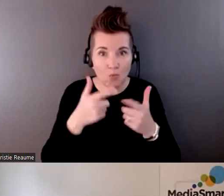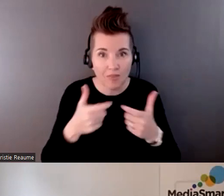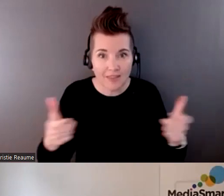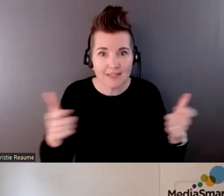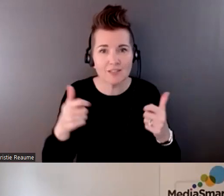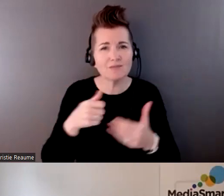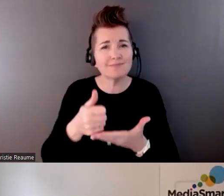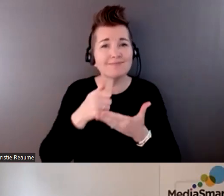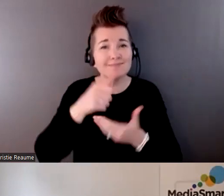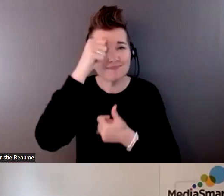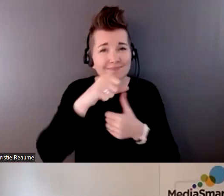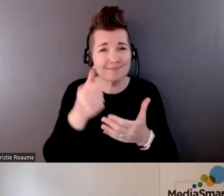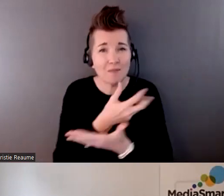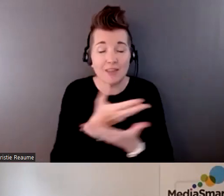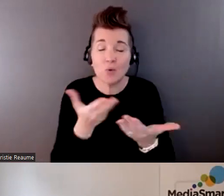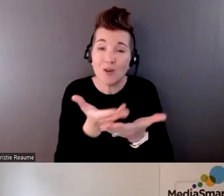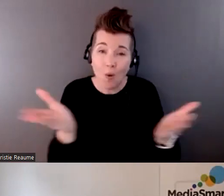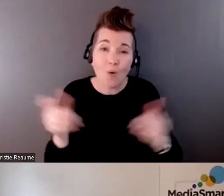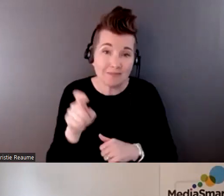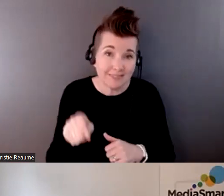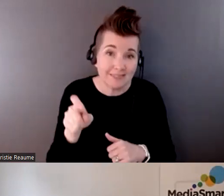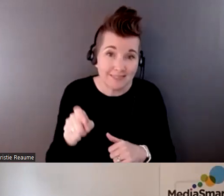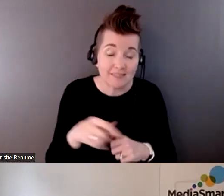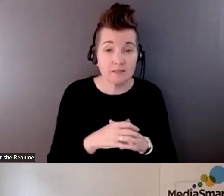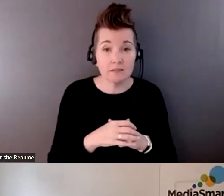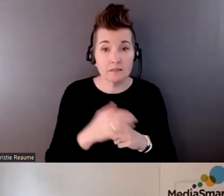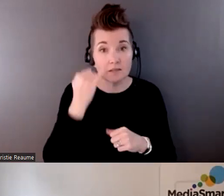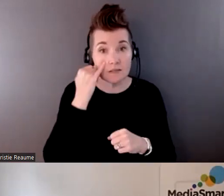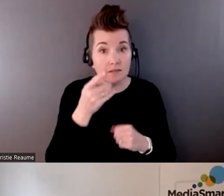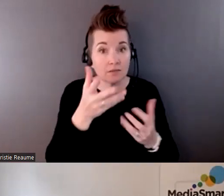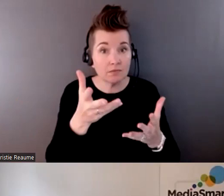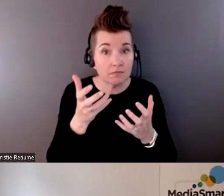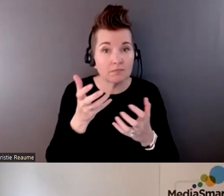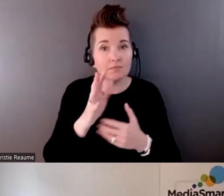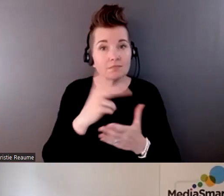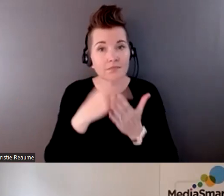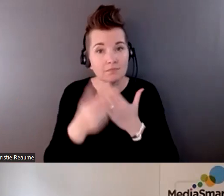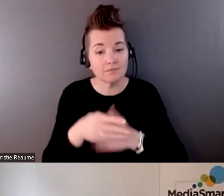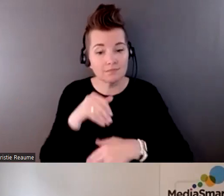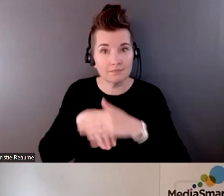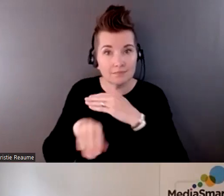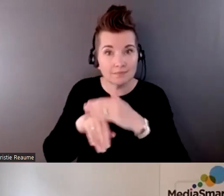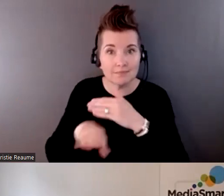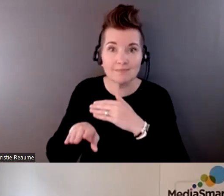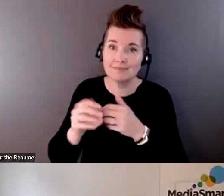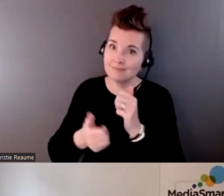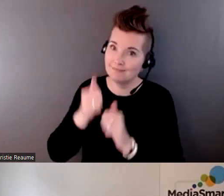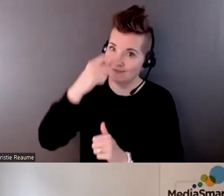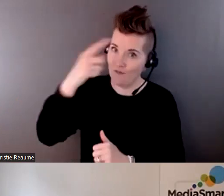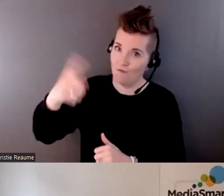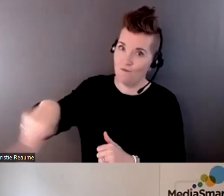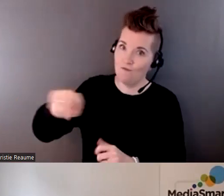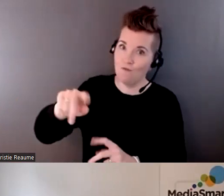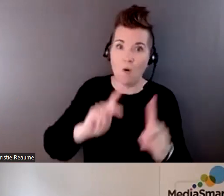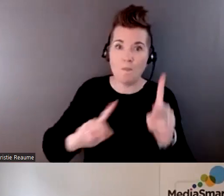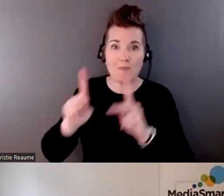mind so I would just say if you're you're looking to you know make it as accessible as possible especially for people who aren't um